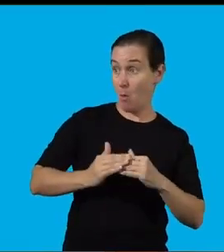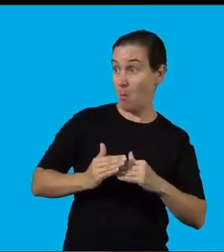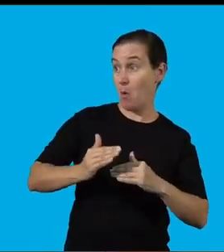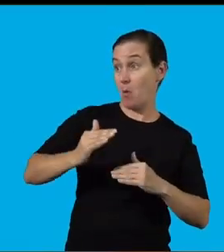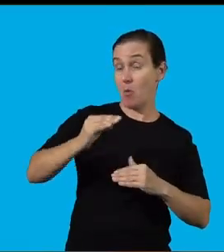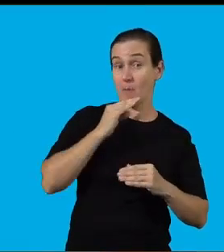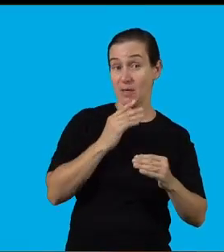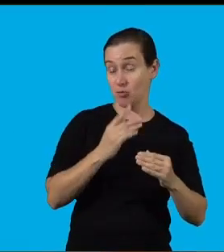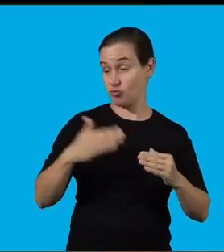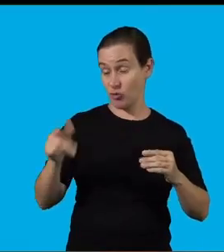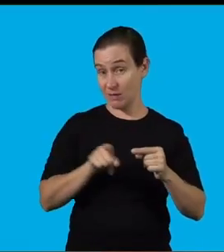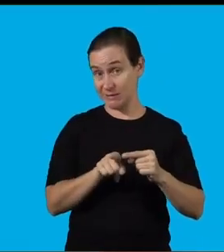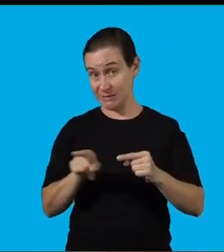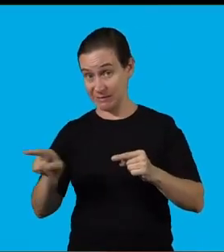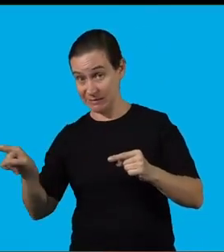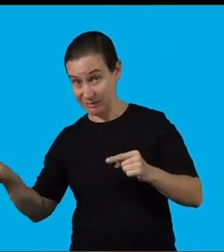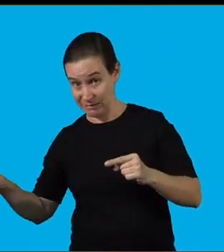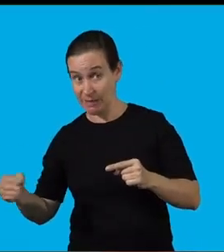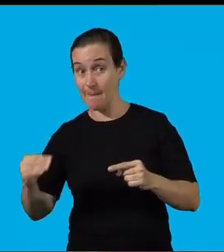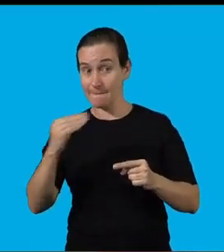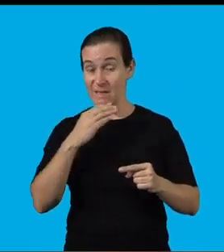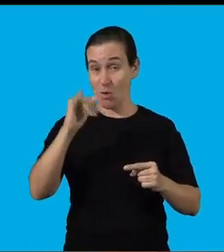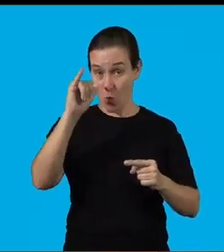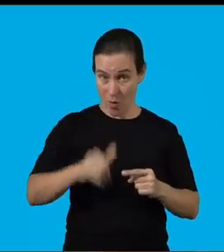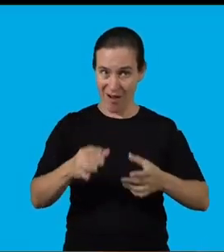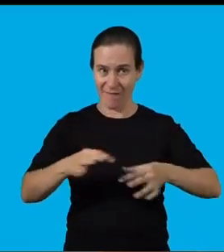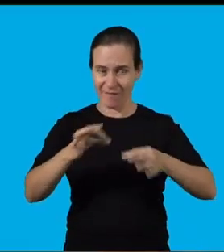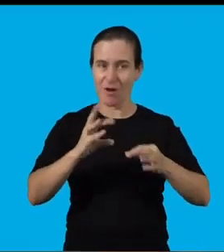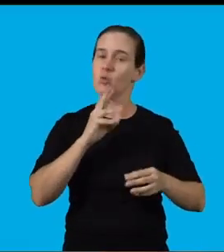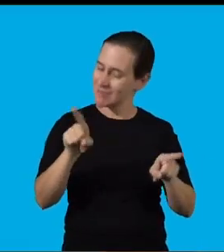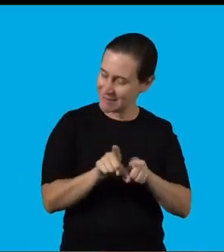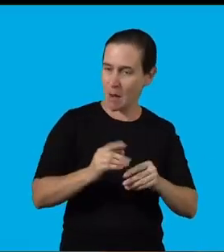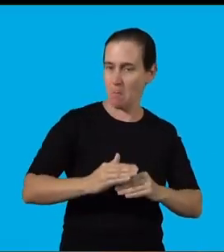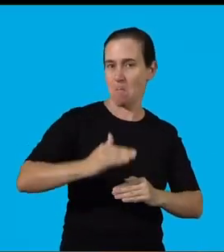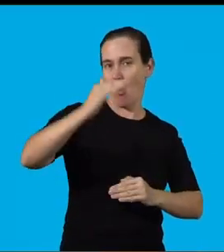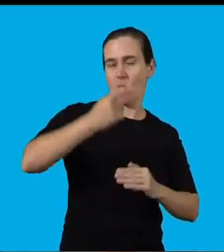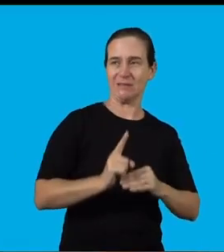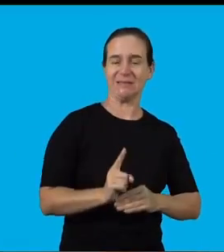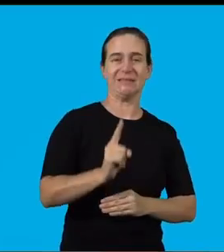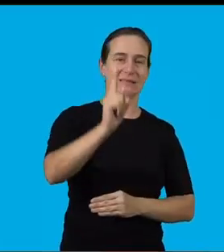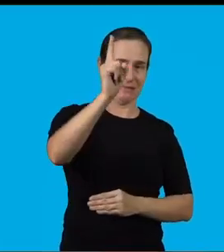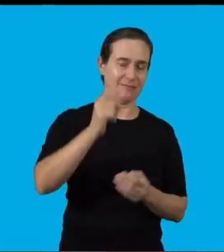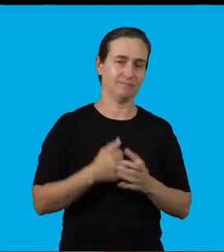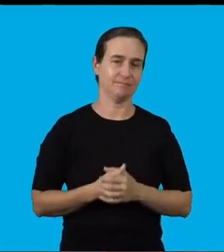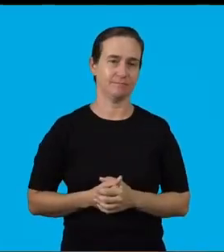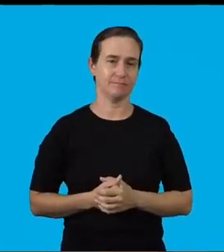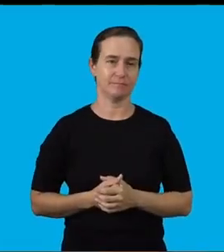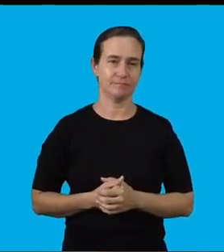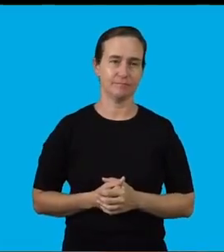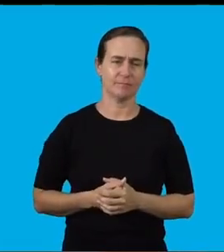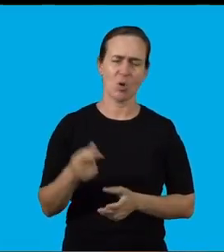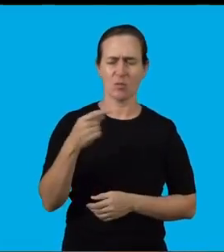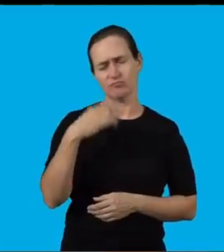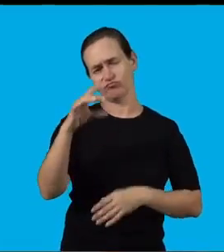moves to the right, the y values move up. So the y values increase at the same time. So you